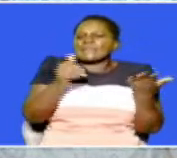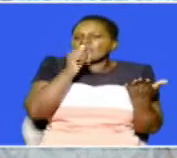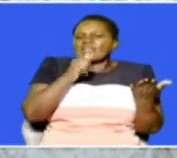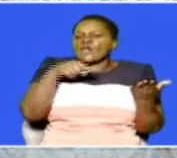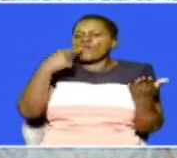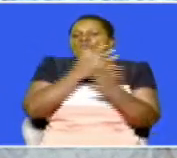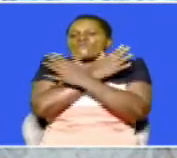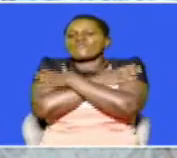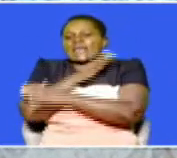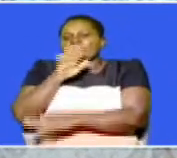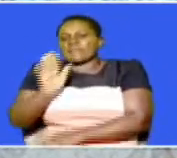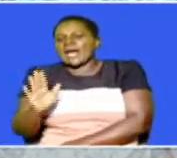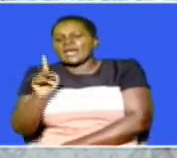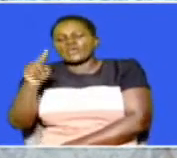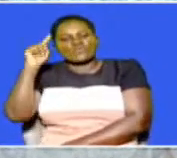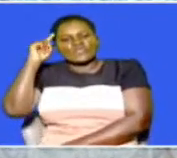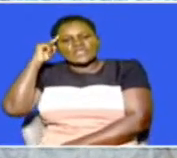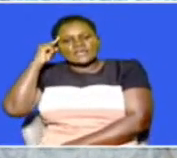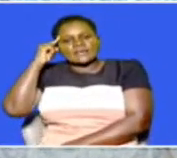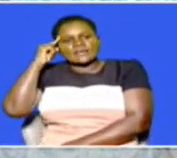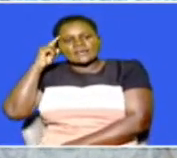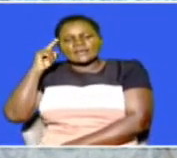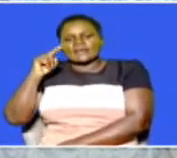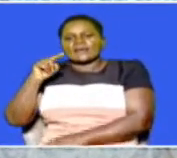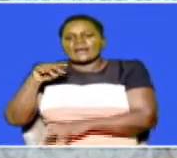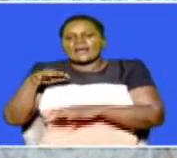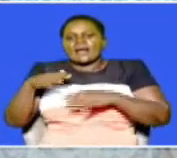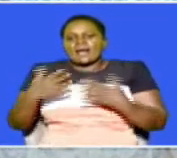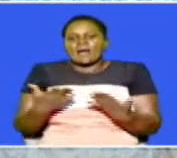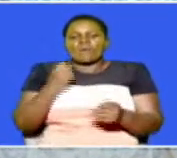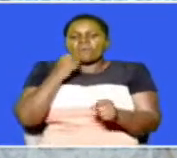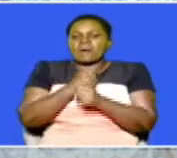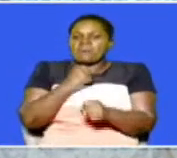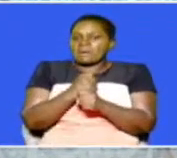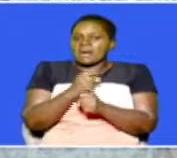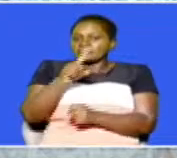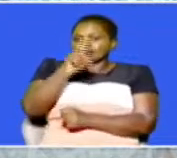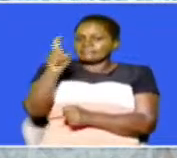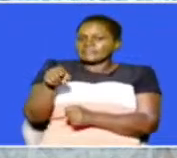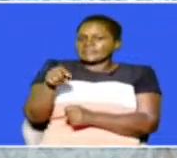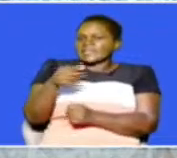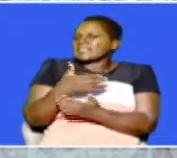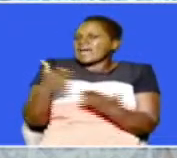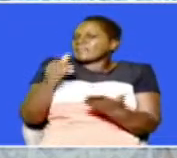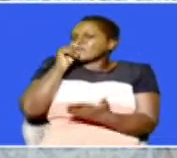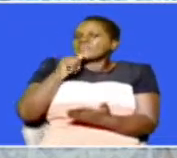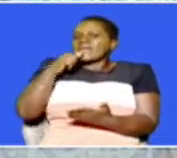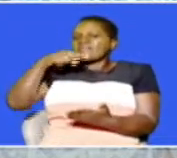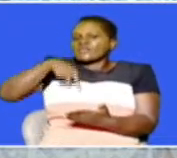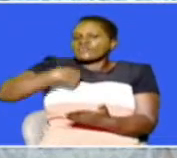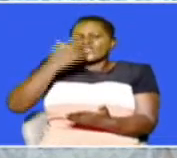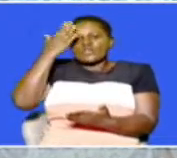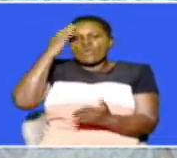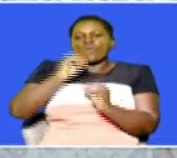friend and how difficult it was to navigate during that time, Speaker?